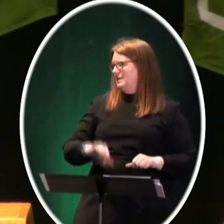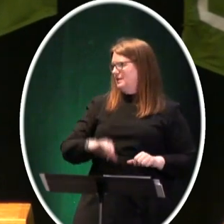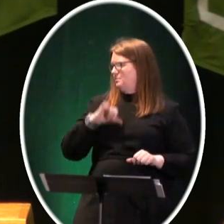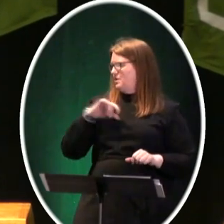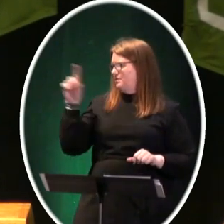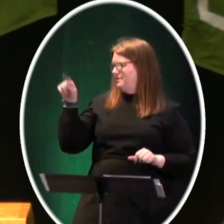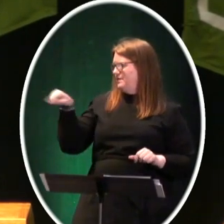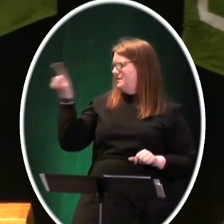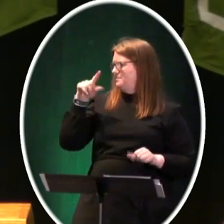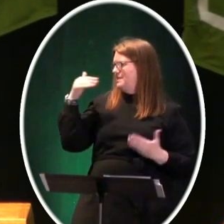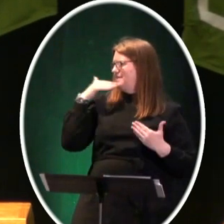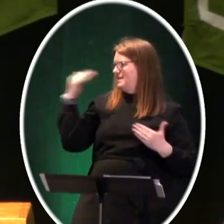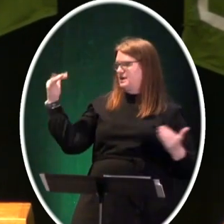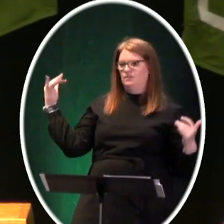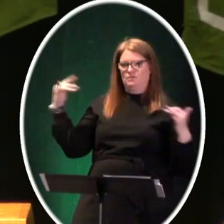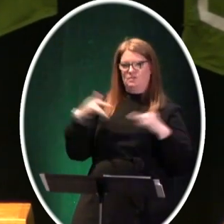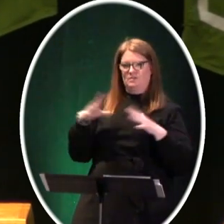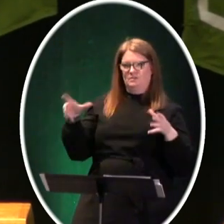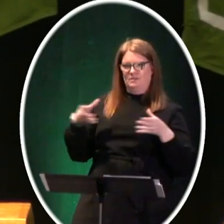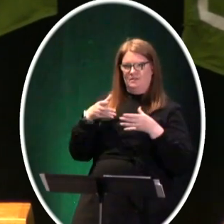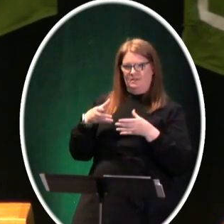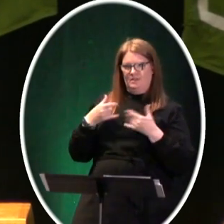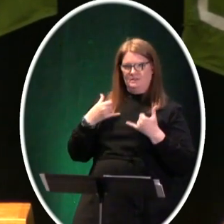we thank them for being here with us today.